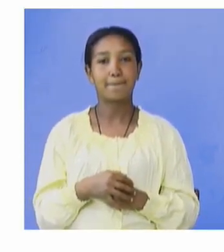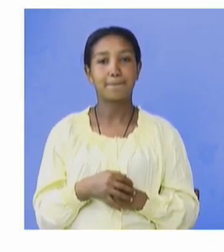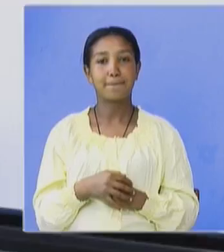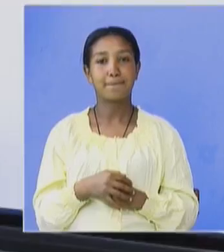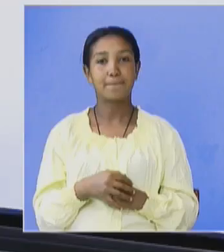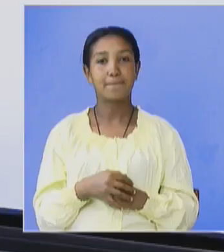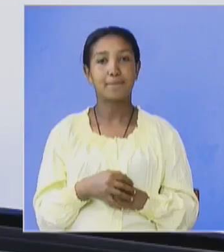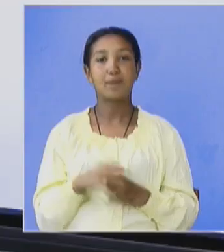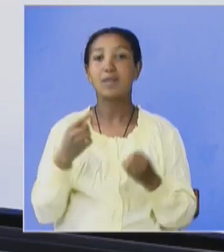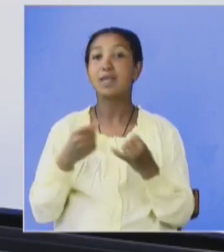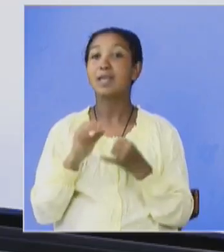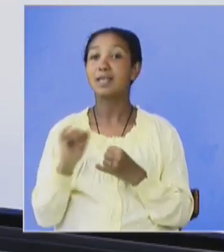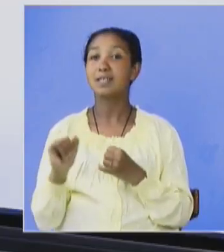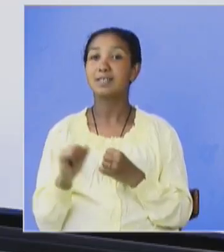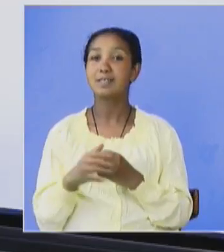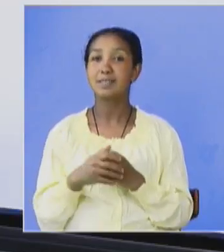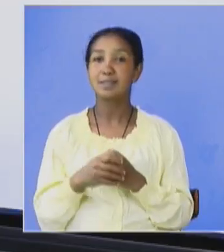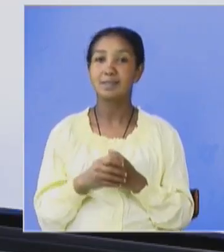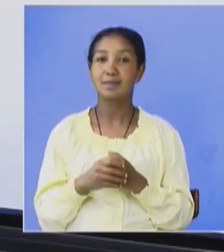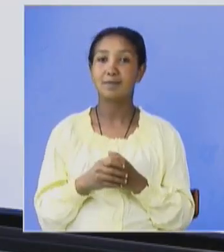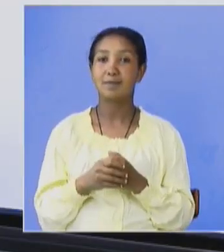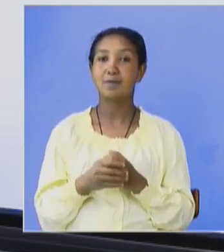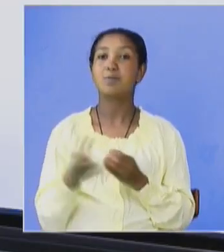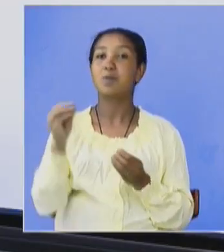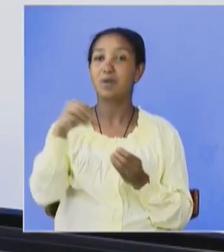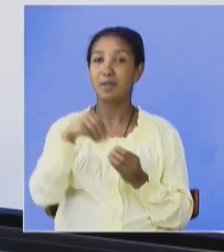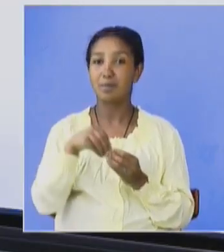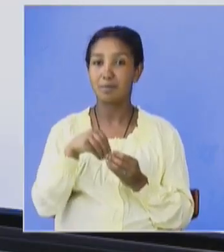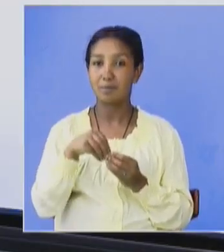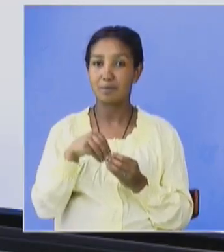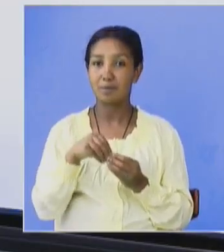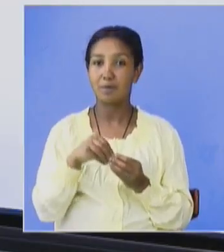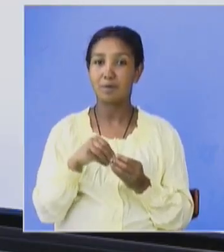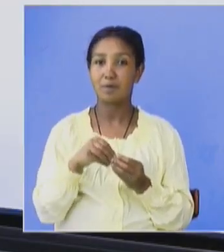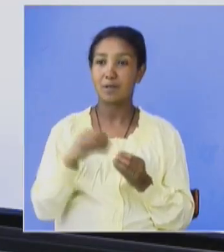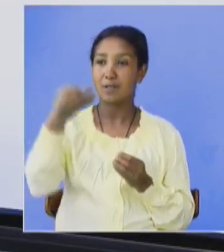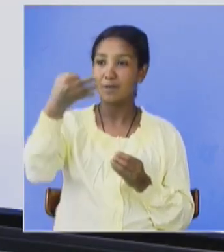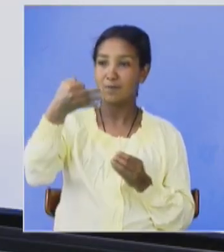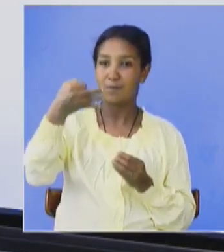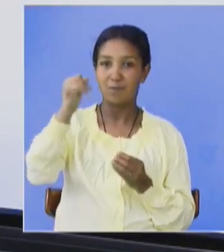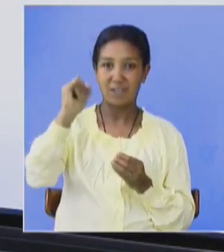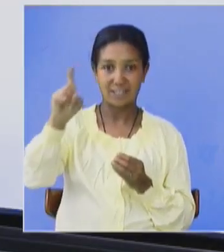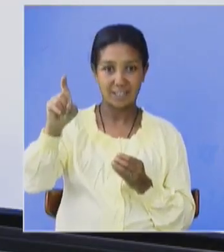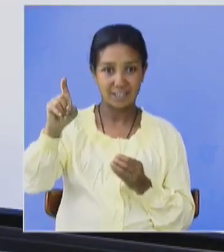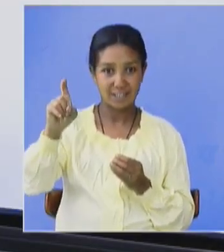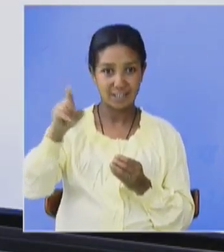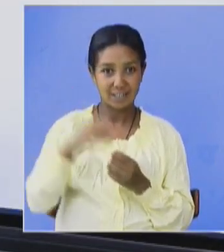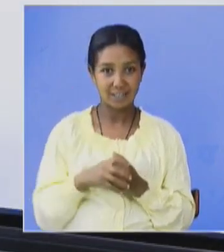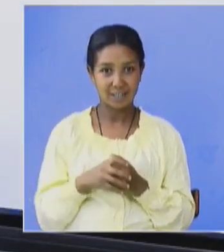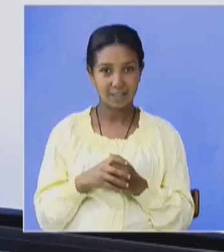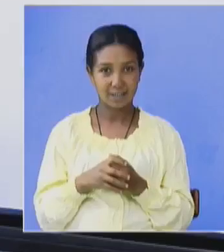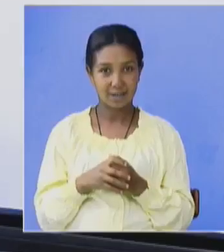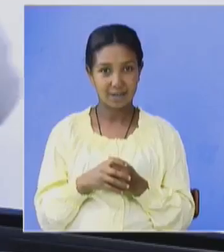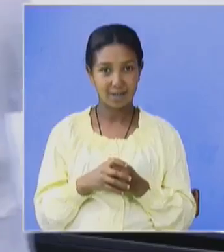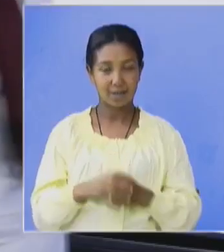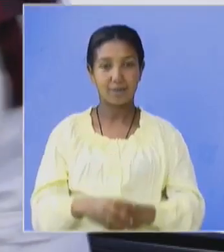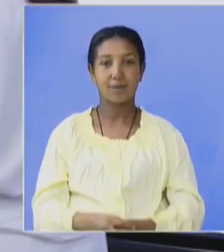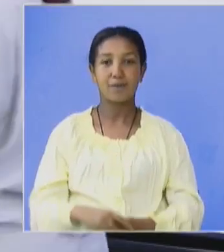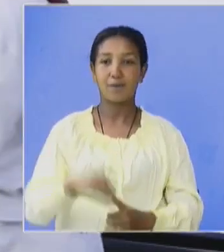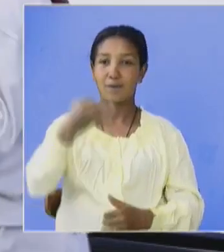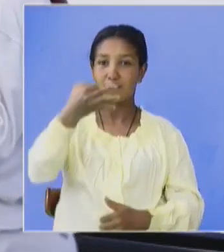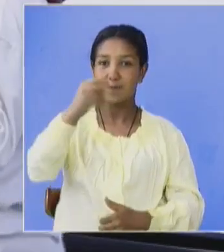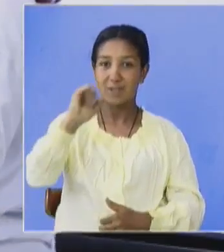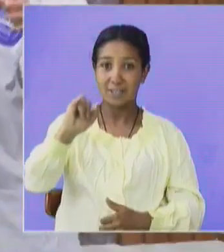Goes. Here is one more example. It's called fix. Here is students.